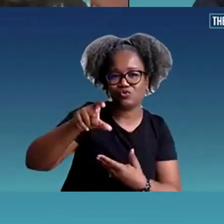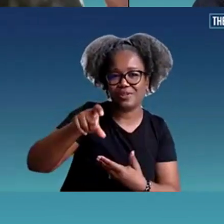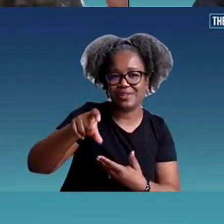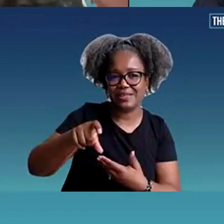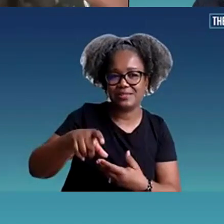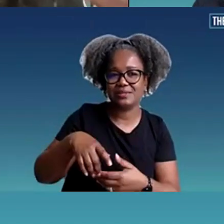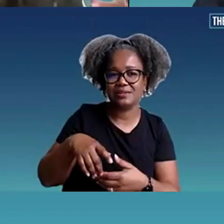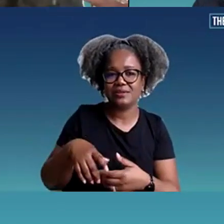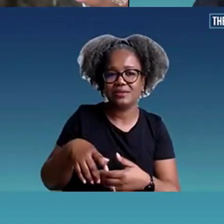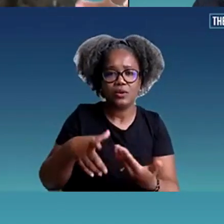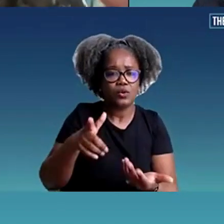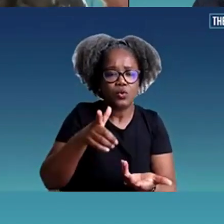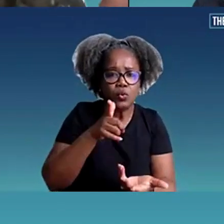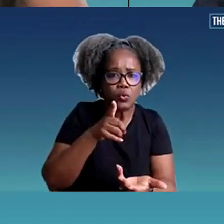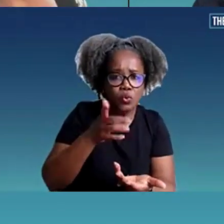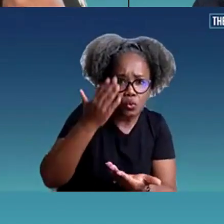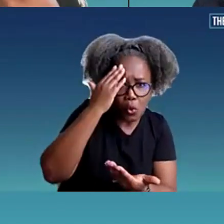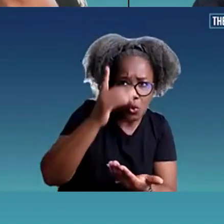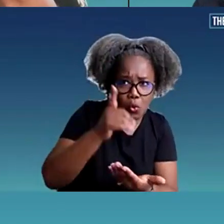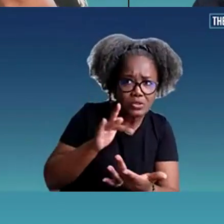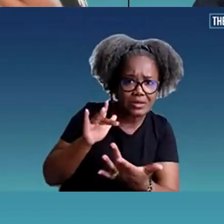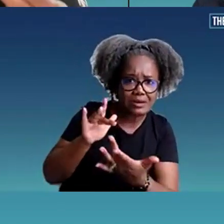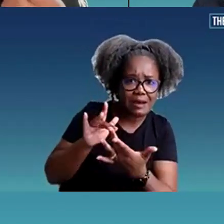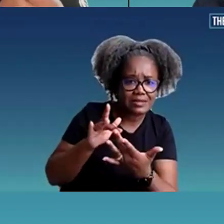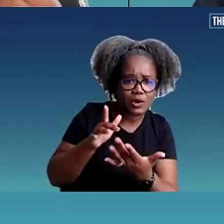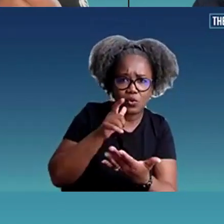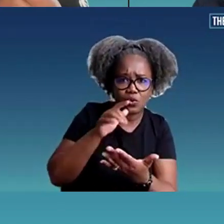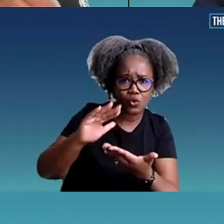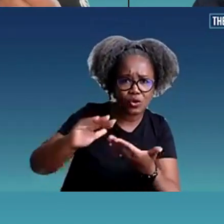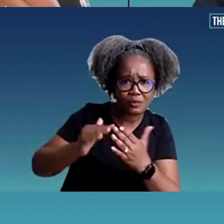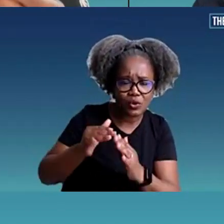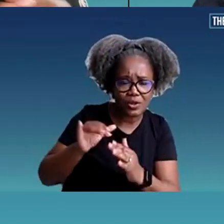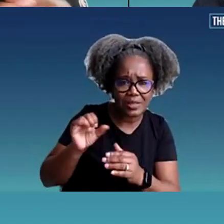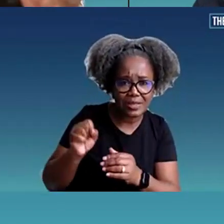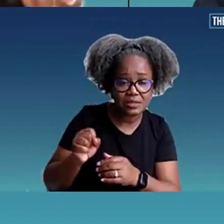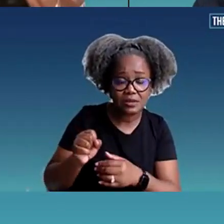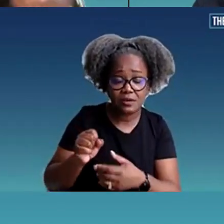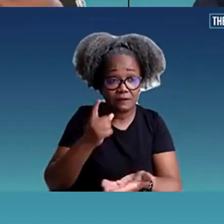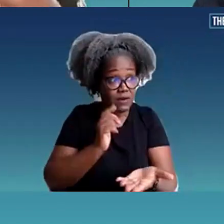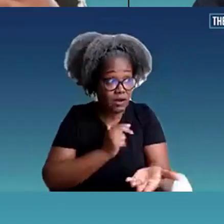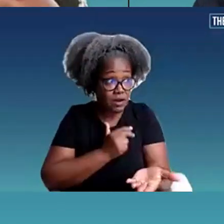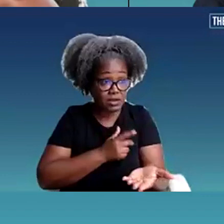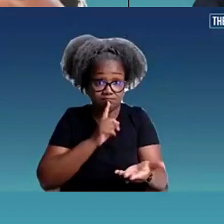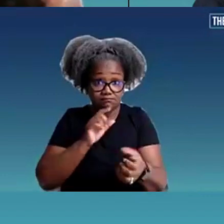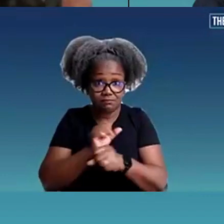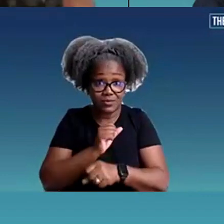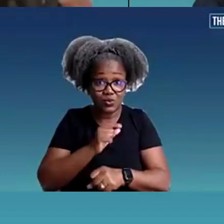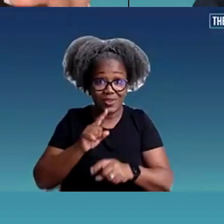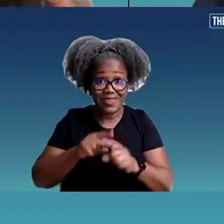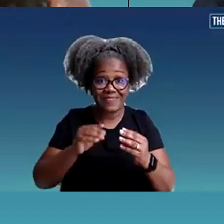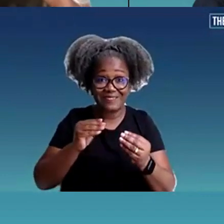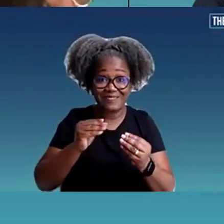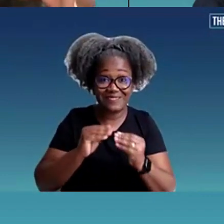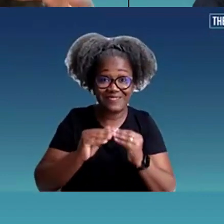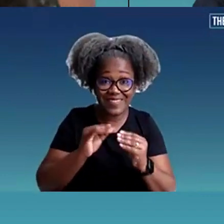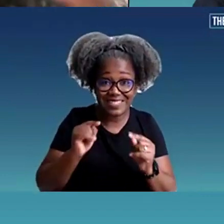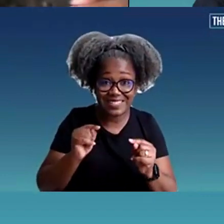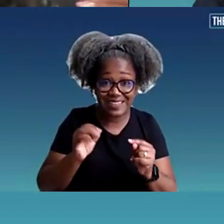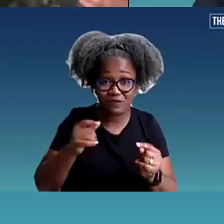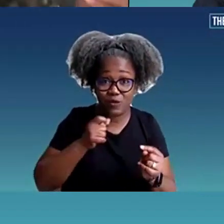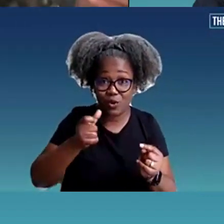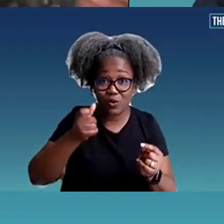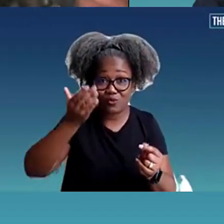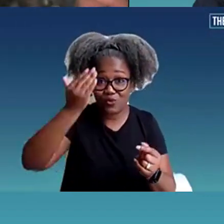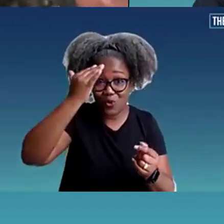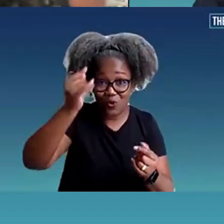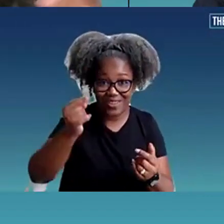provide. I mean, for us, right, you can't fix what you can't measure. Yes. And then once we measure it and we see the gap,